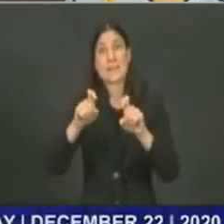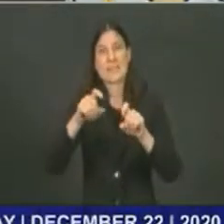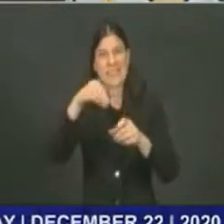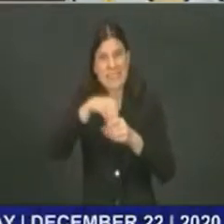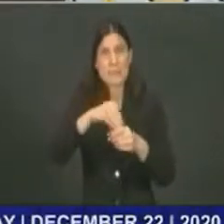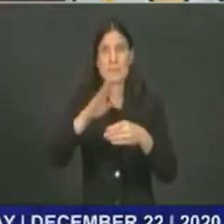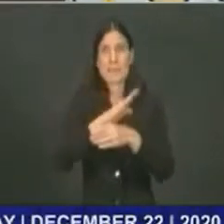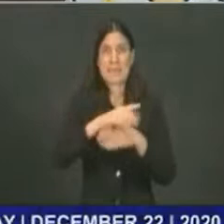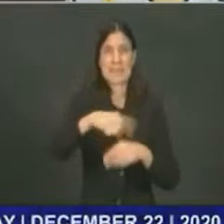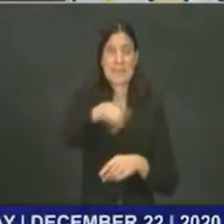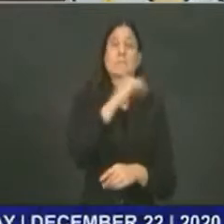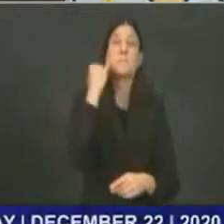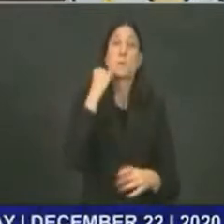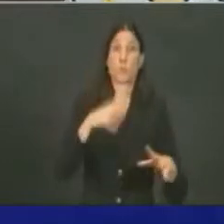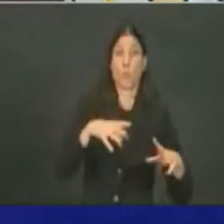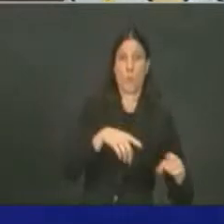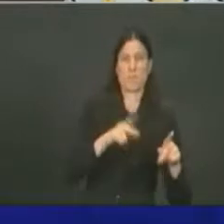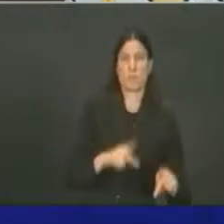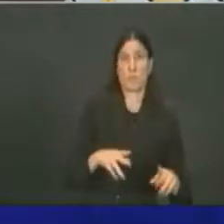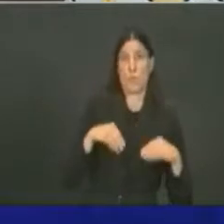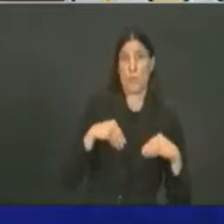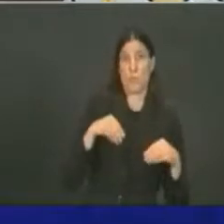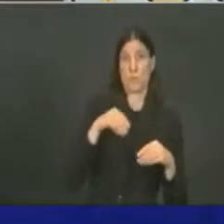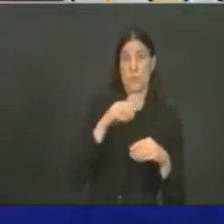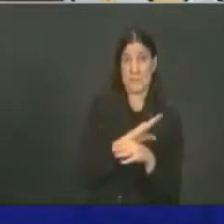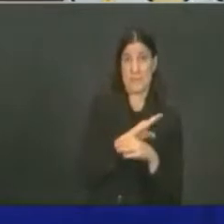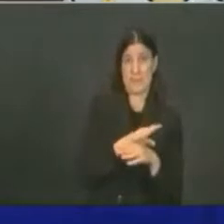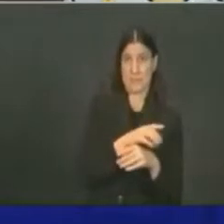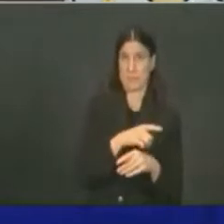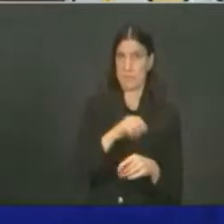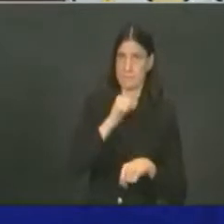to pilot doing testing at